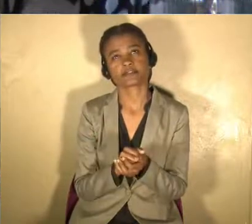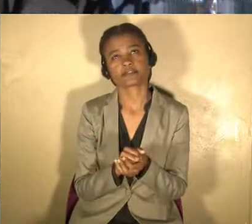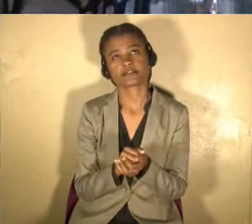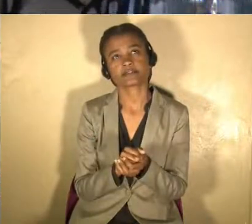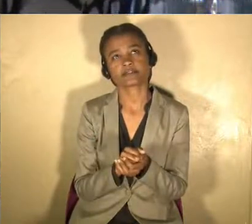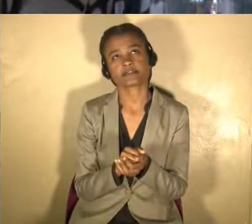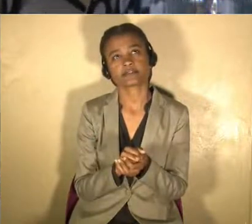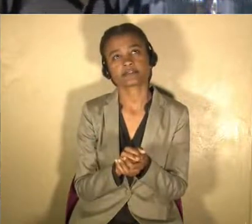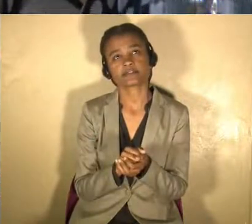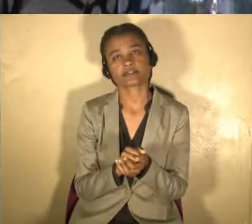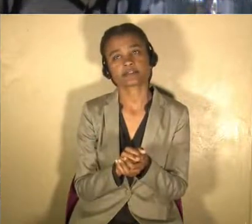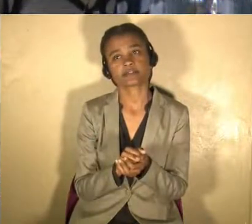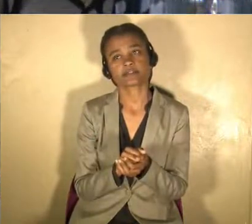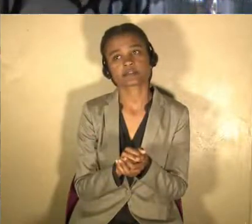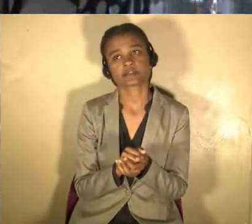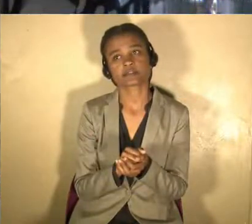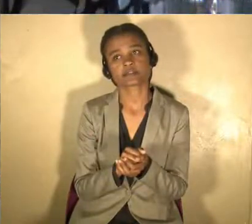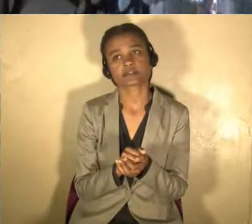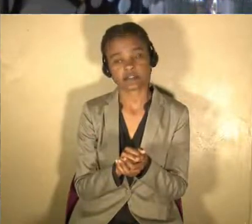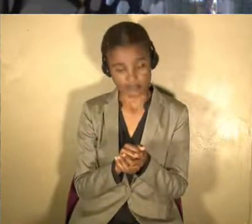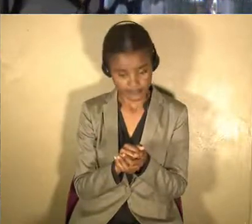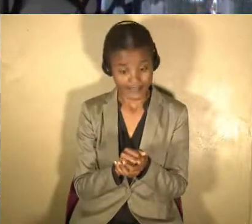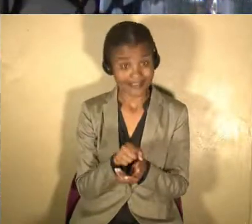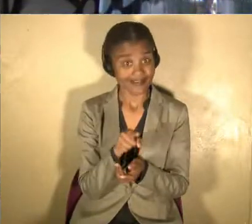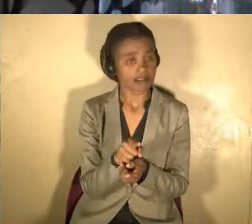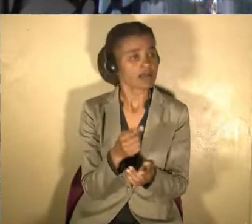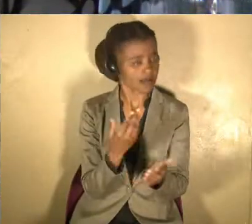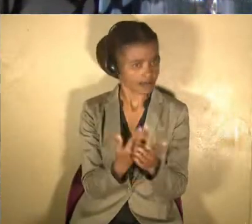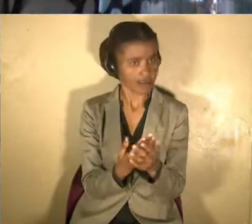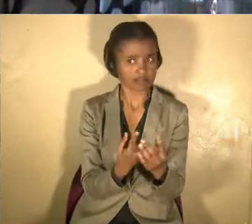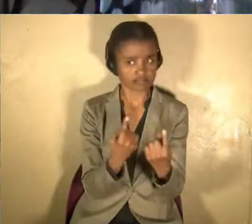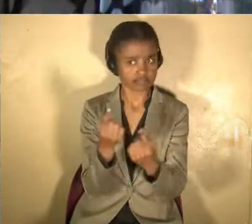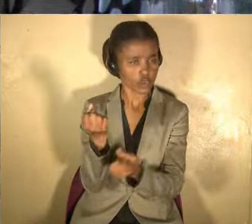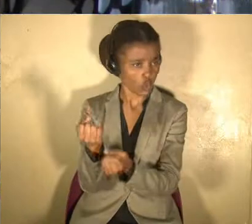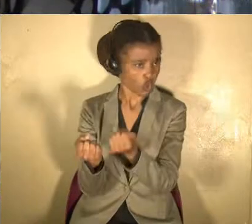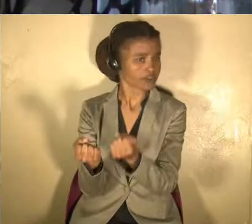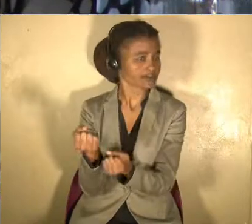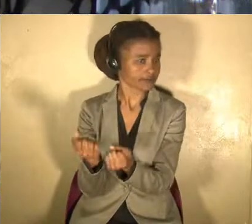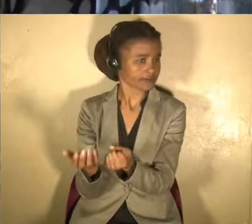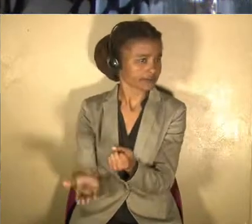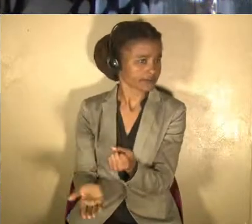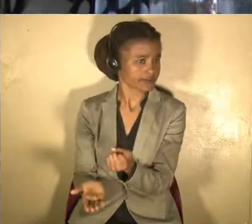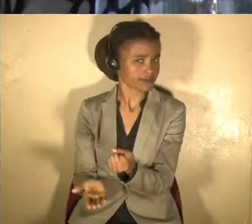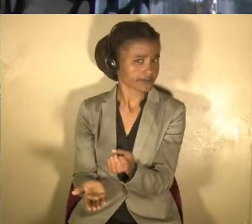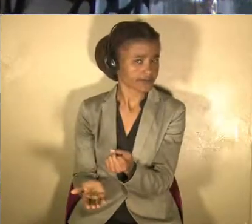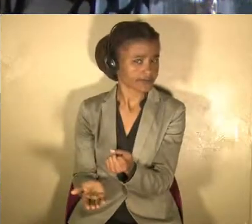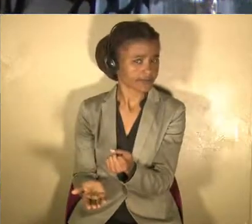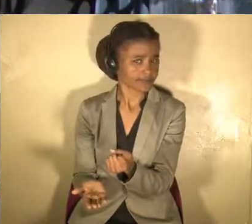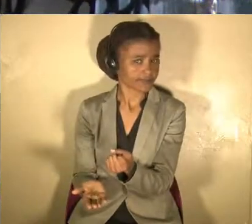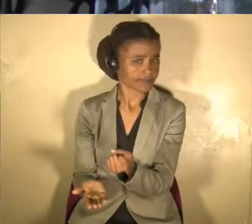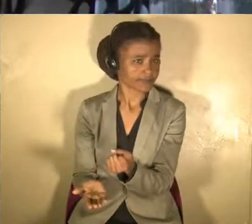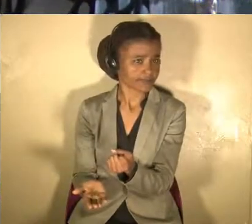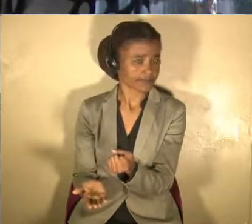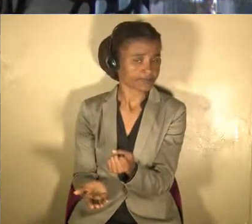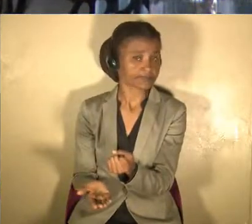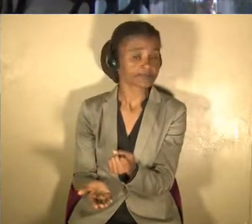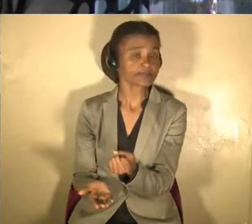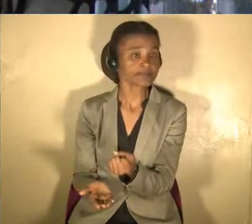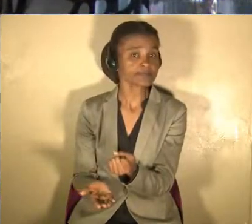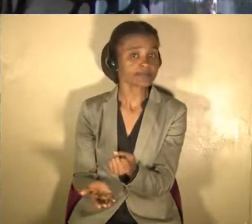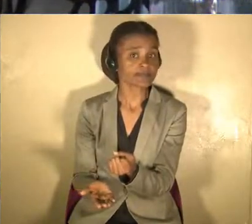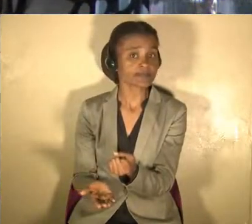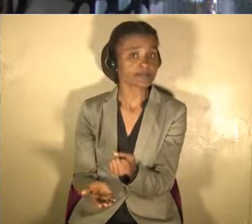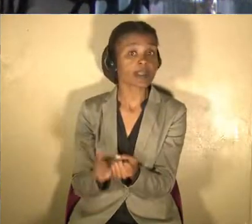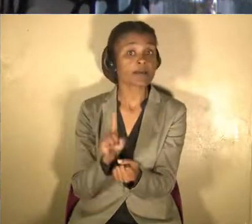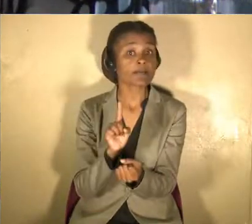in a difficult situation to be brought before the court. Okay, but the services to